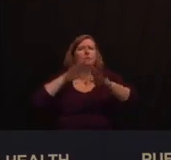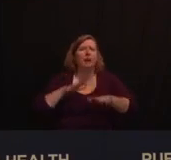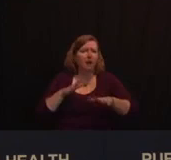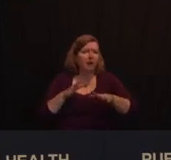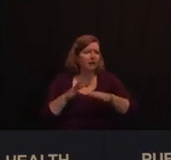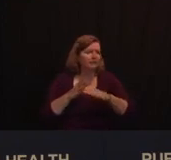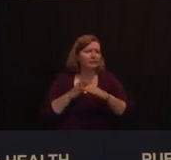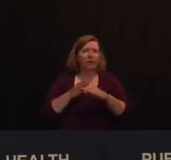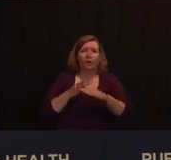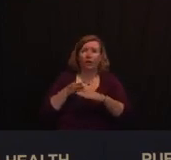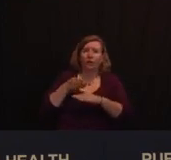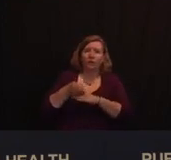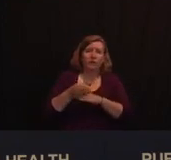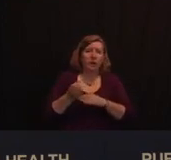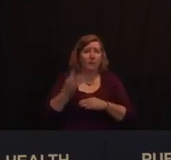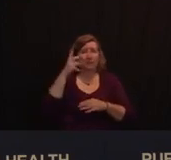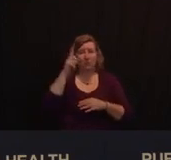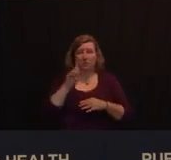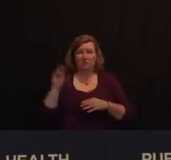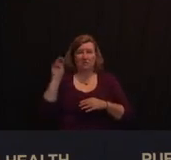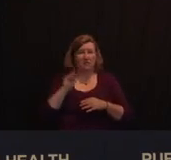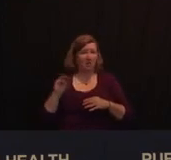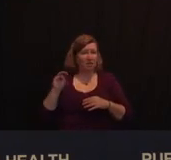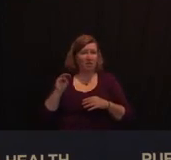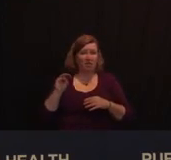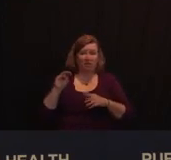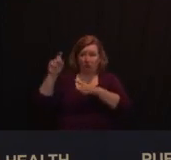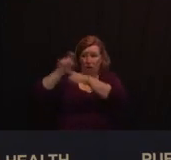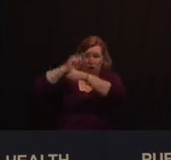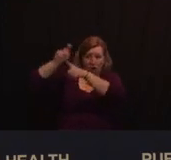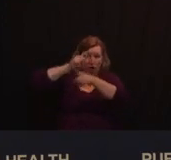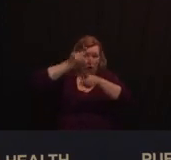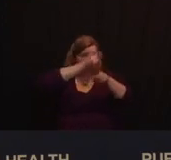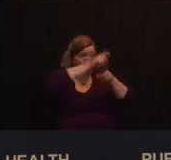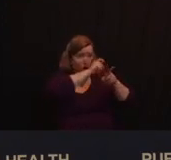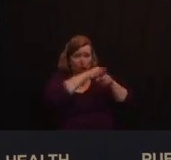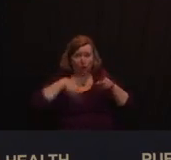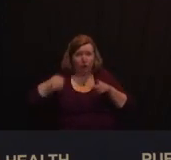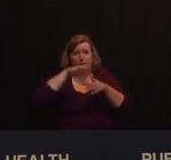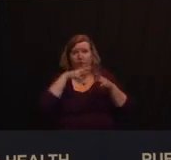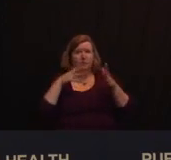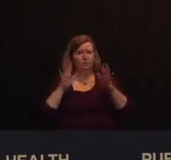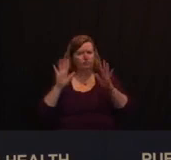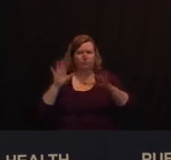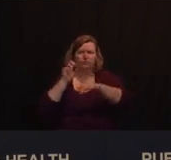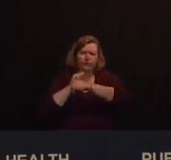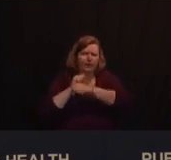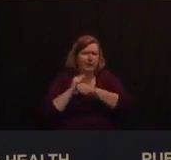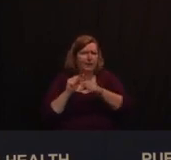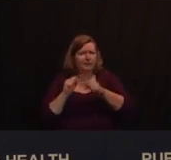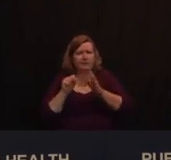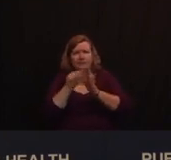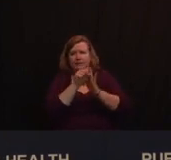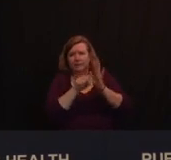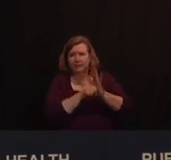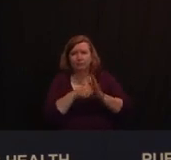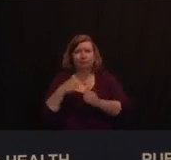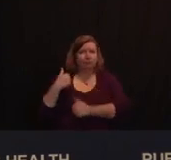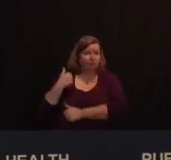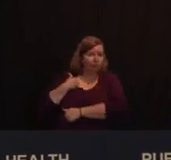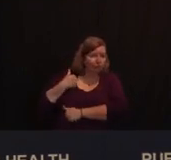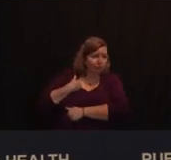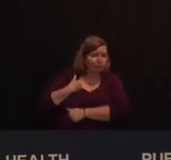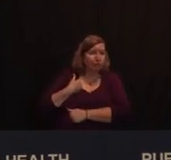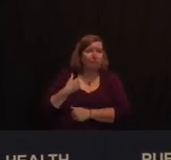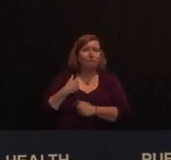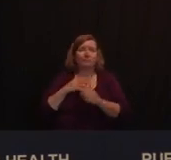alone across America, and they do a phenomenal job. Again, troopers, whether it's traffic accidents, calling in